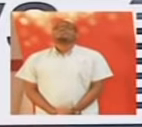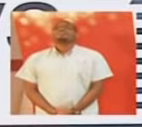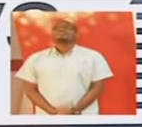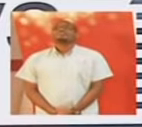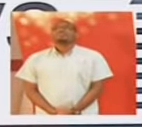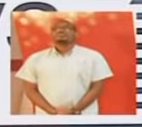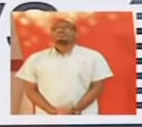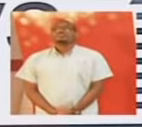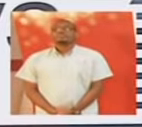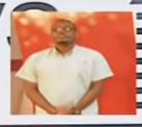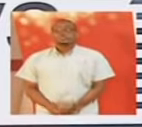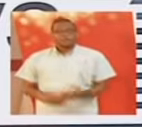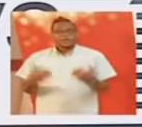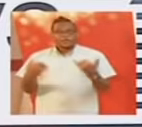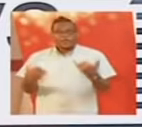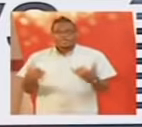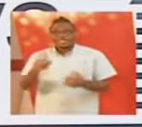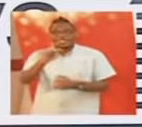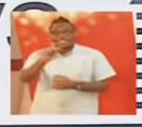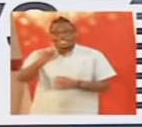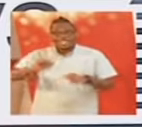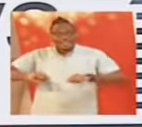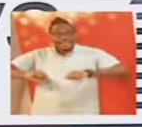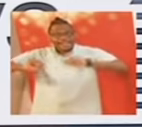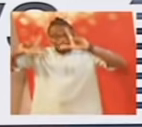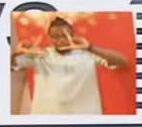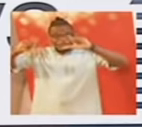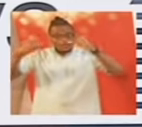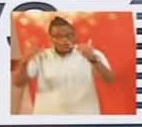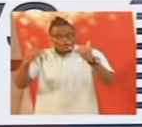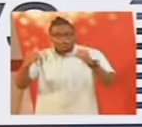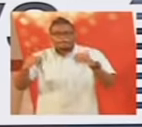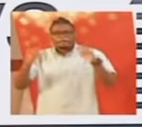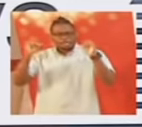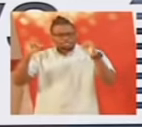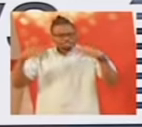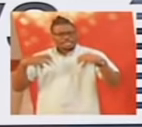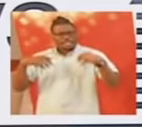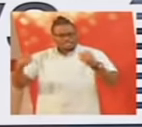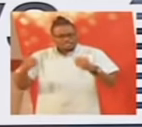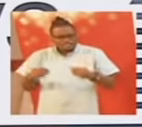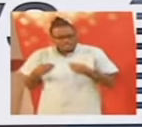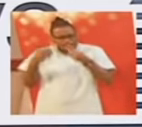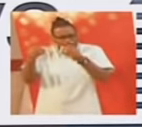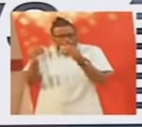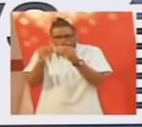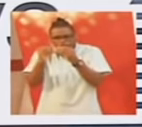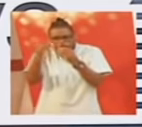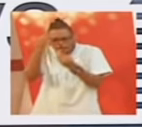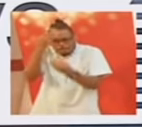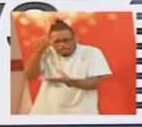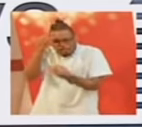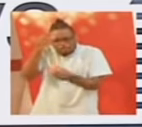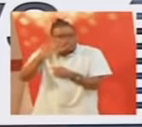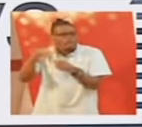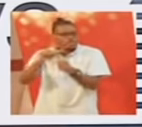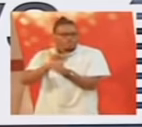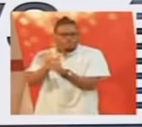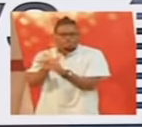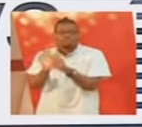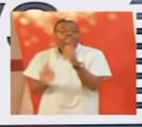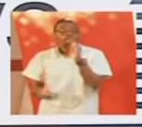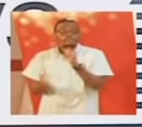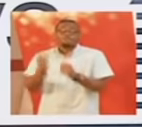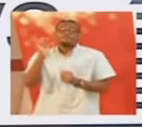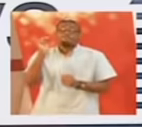This is TTT Live. I'm DK Roster. The Ministry of Health is giving an update on the status of COVID-19 in Trinidad and Tobago. We're